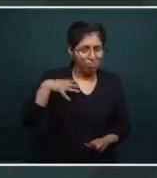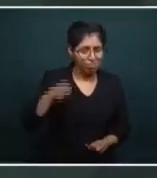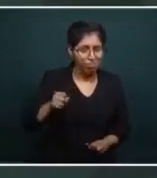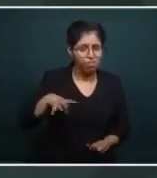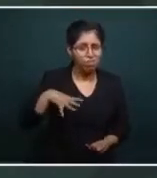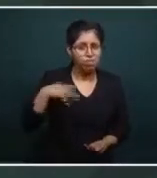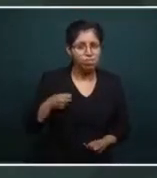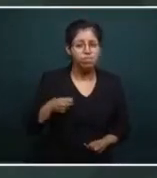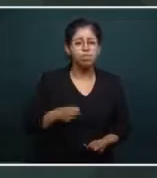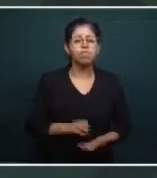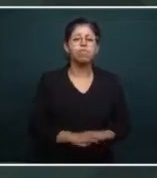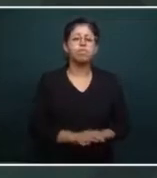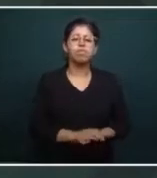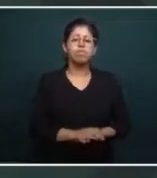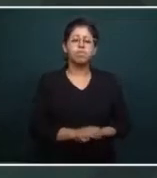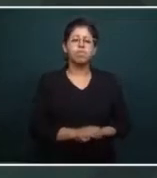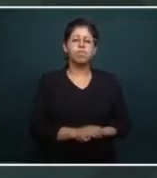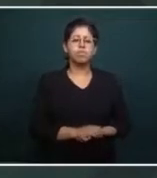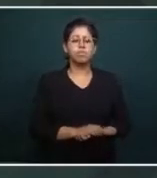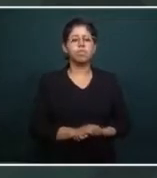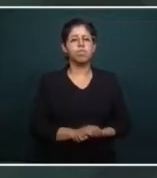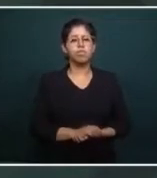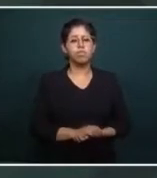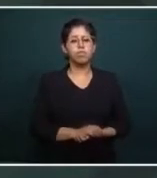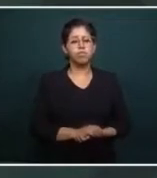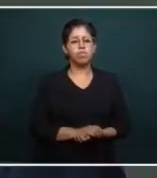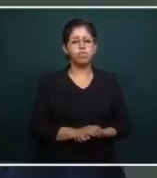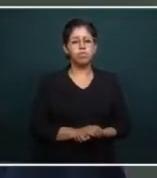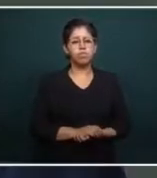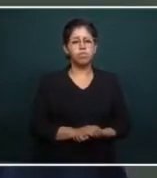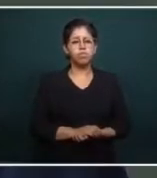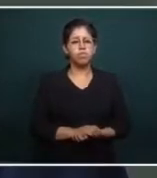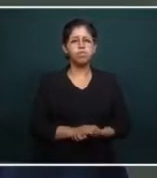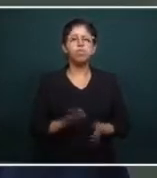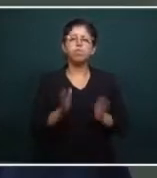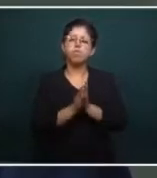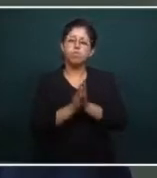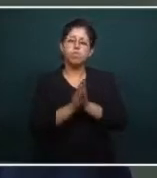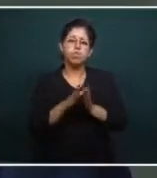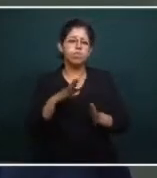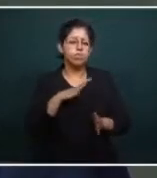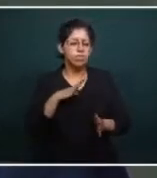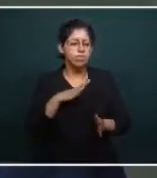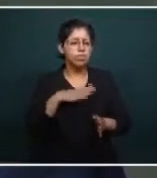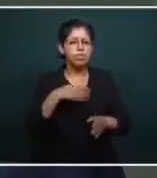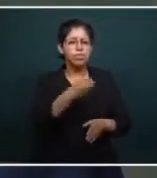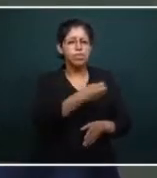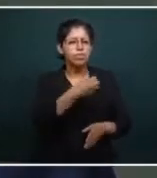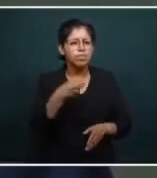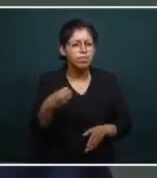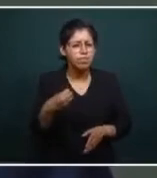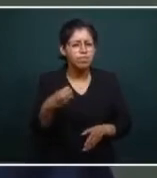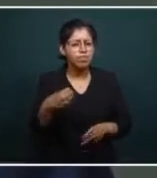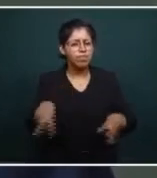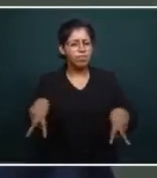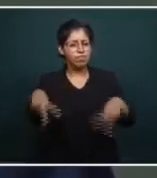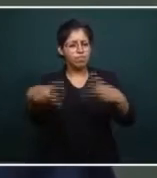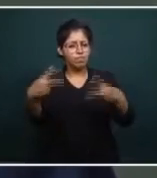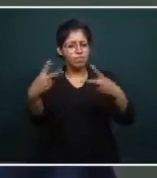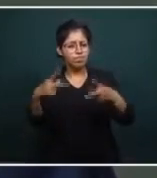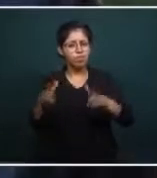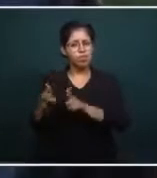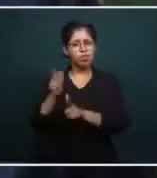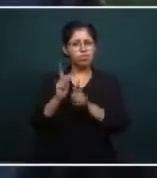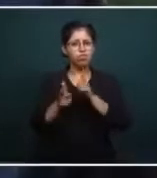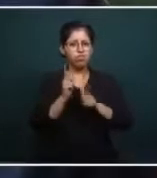insist respectfully that there be control control en la venta de armas, in the sale of